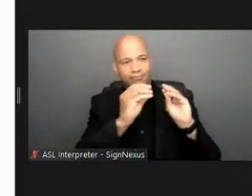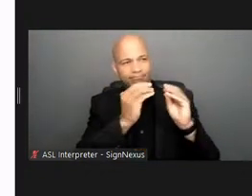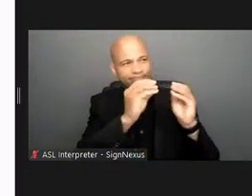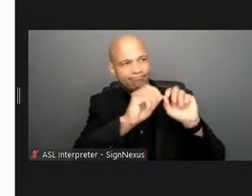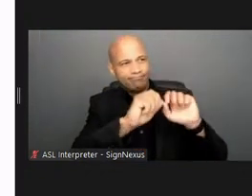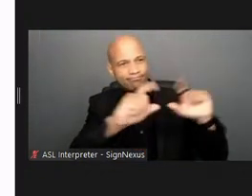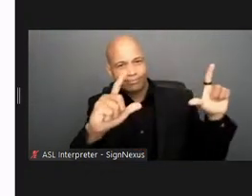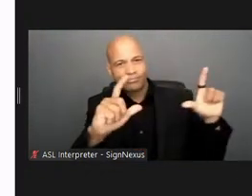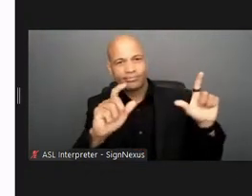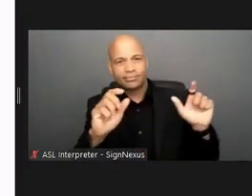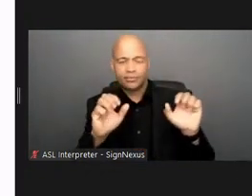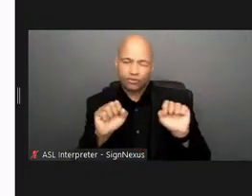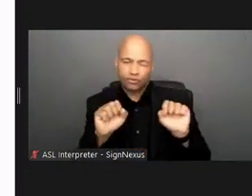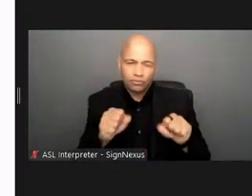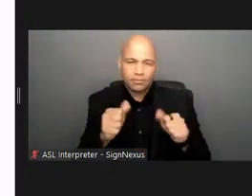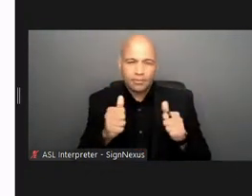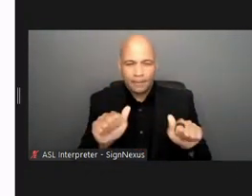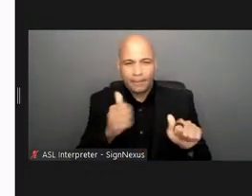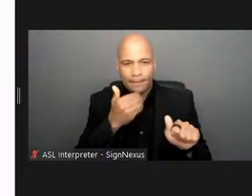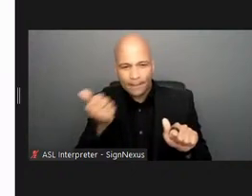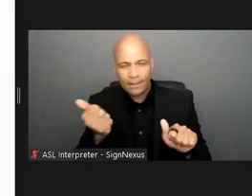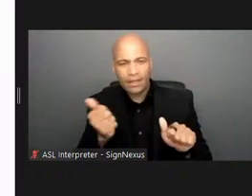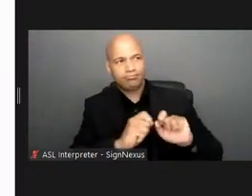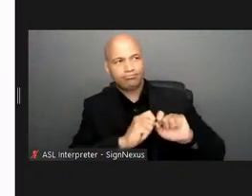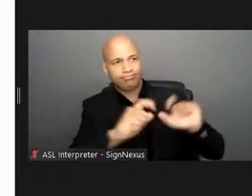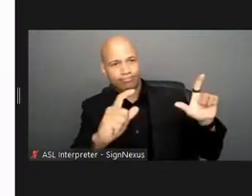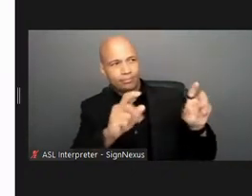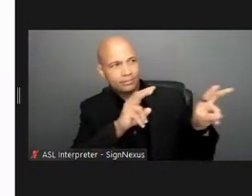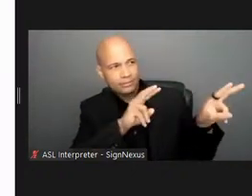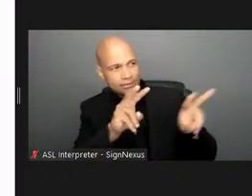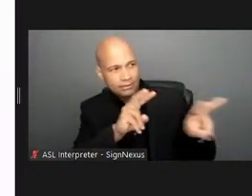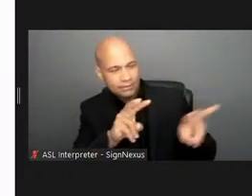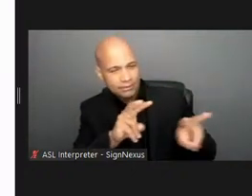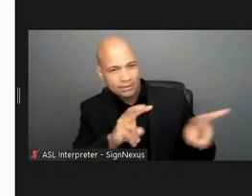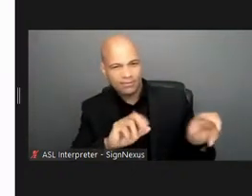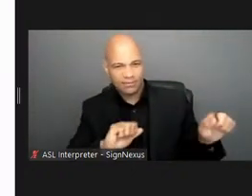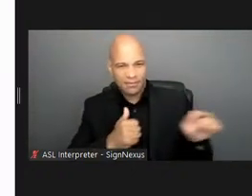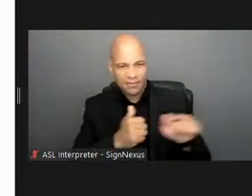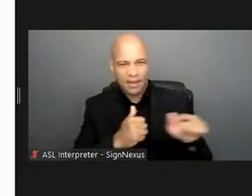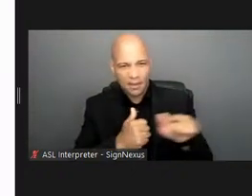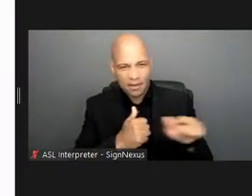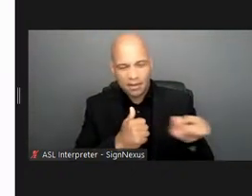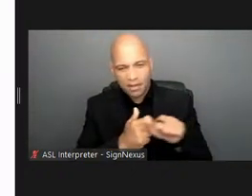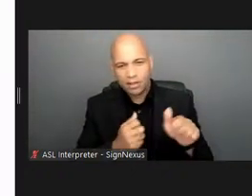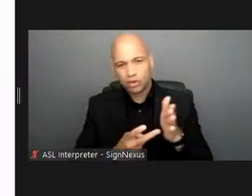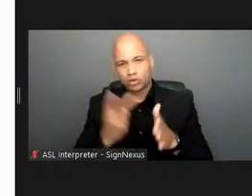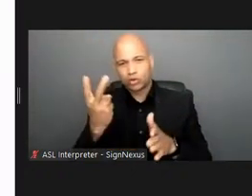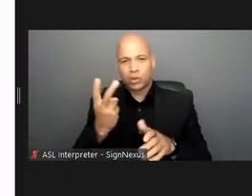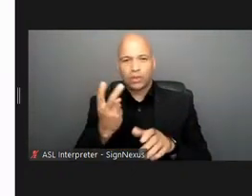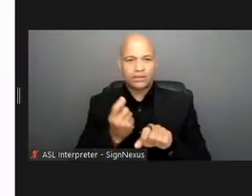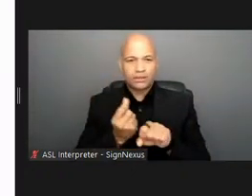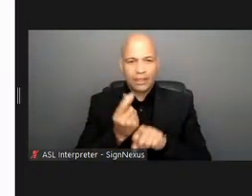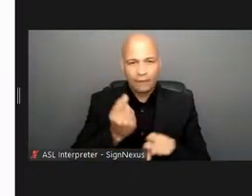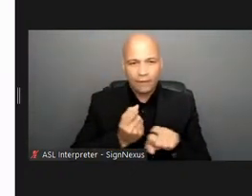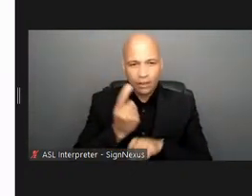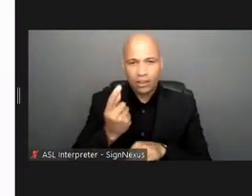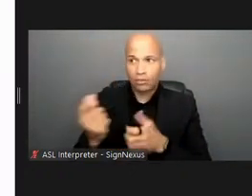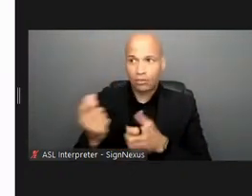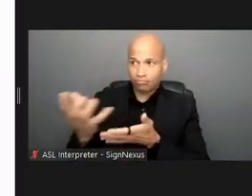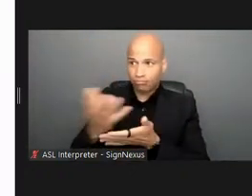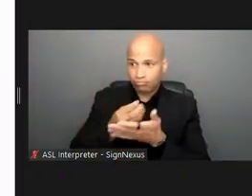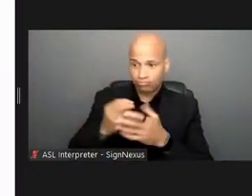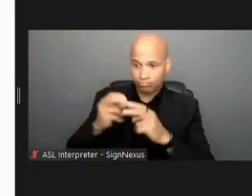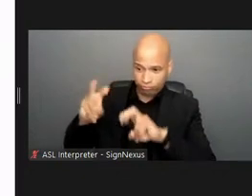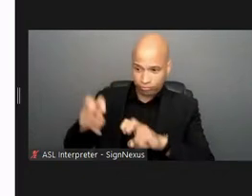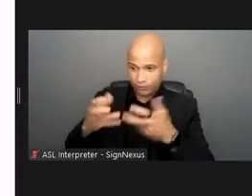format to the greatest extent possible with updates provided on at least a bi-annual basis as data becomes available and Analysis is